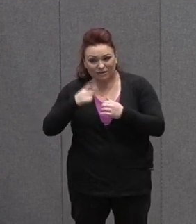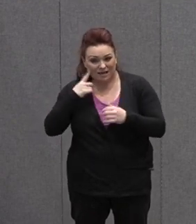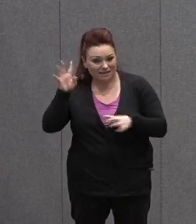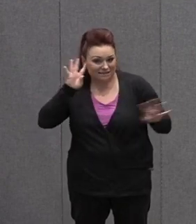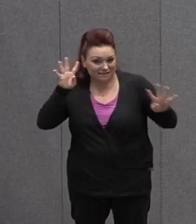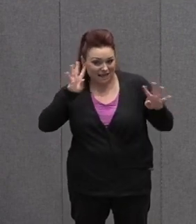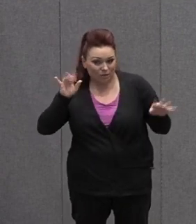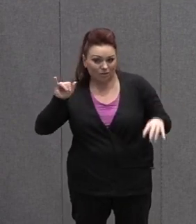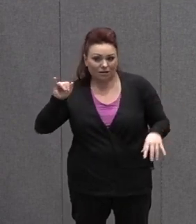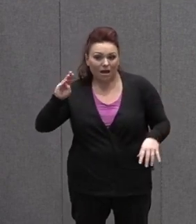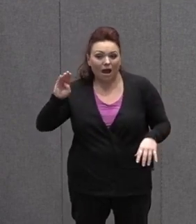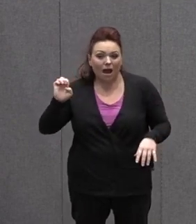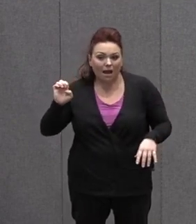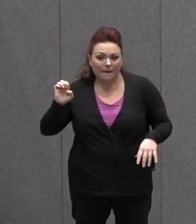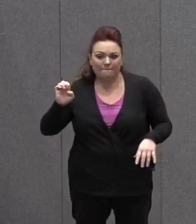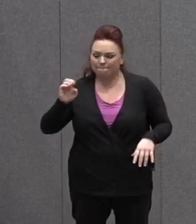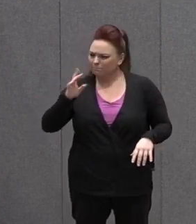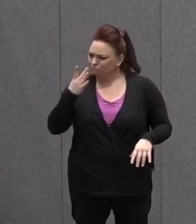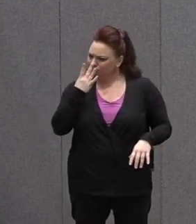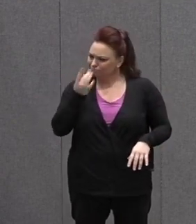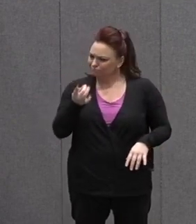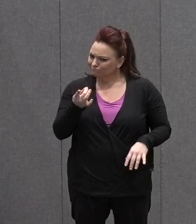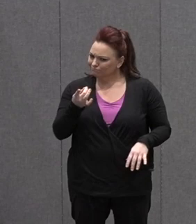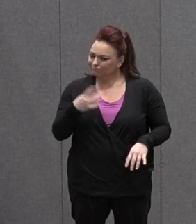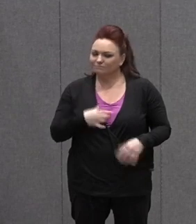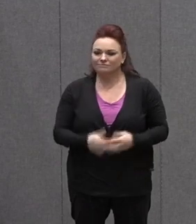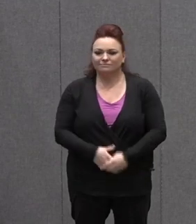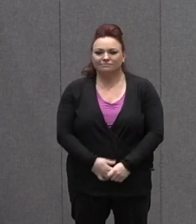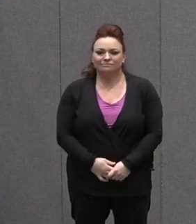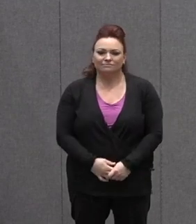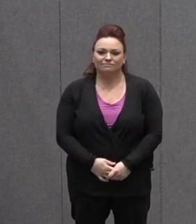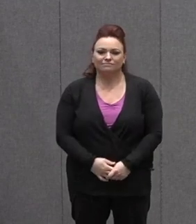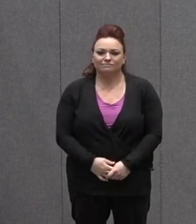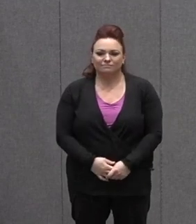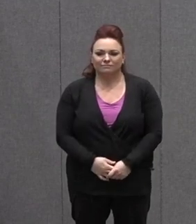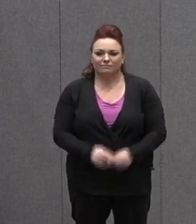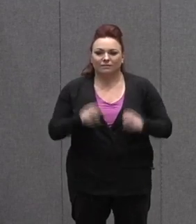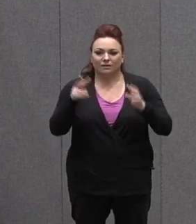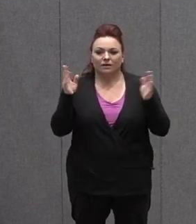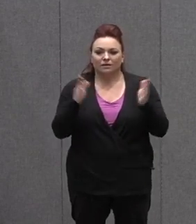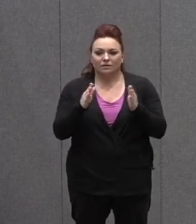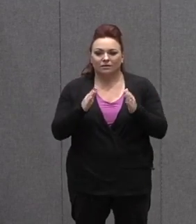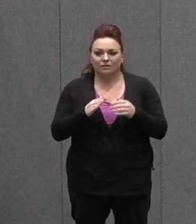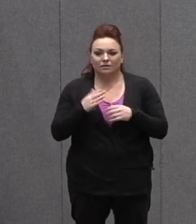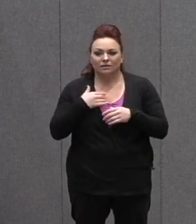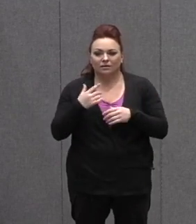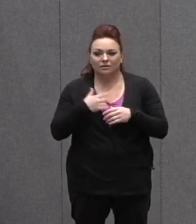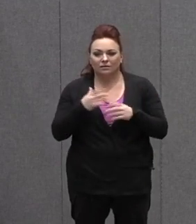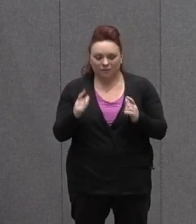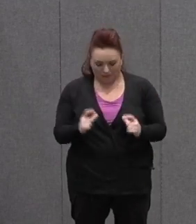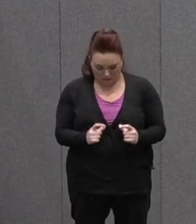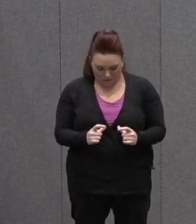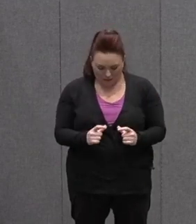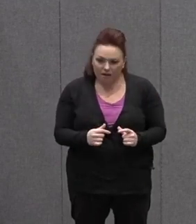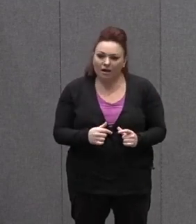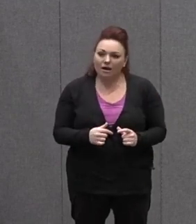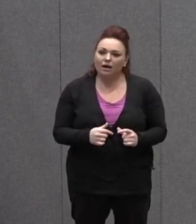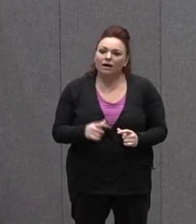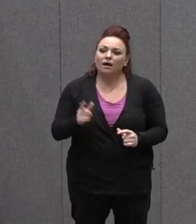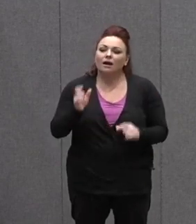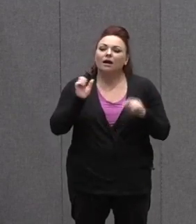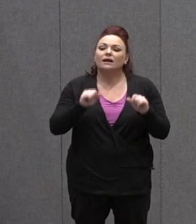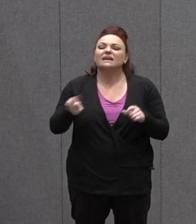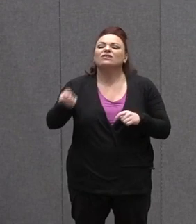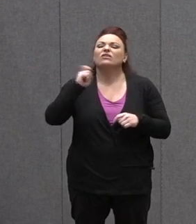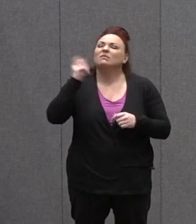I'm. Very interesting. Look at the little gatita that is right there saying, could you